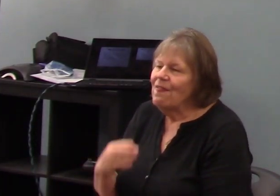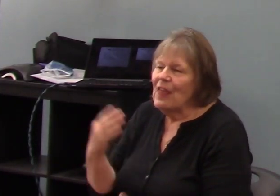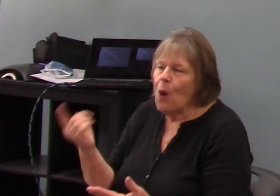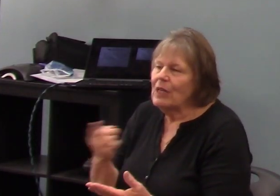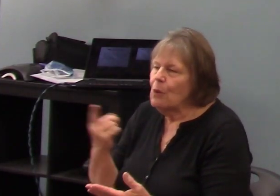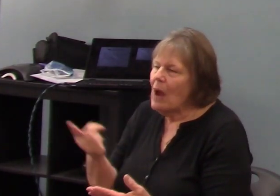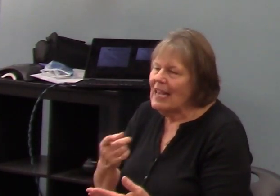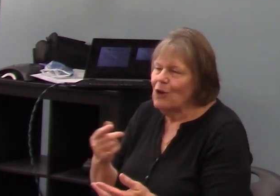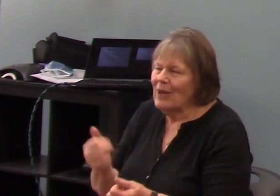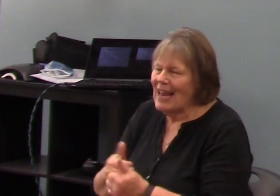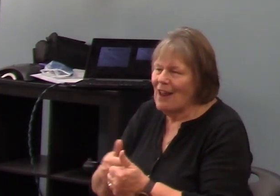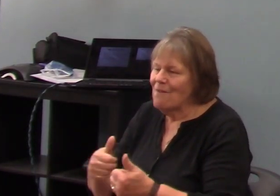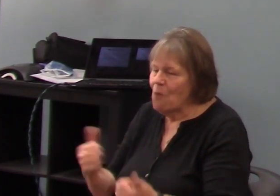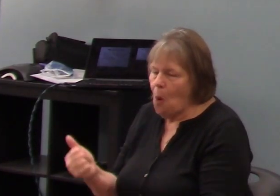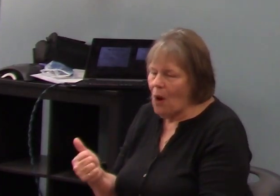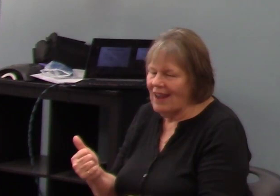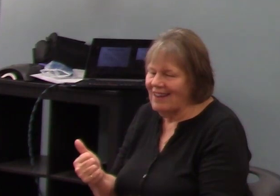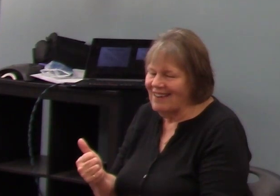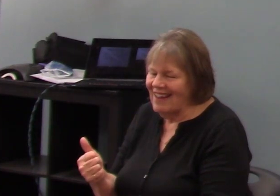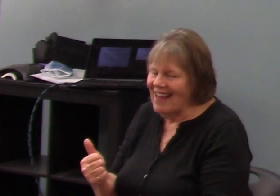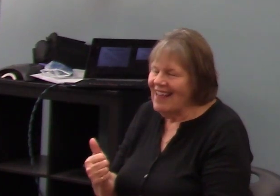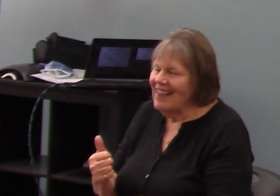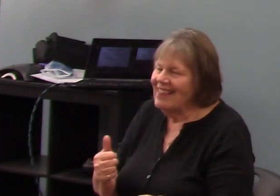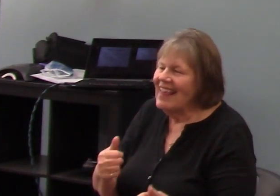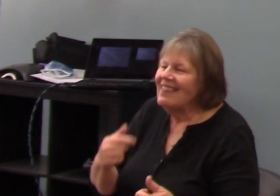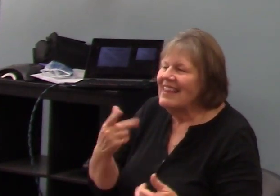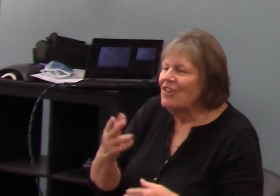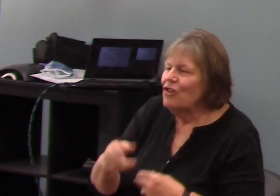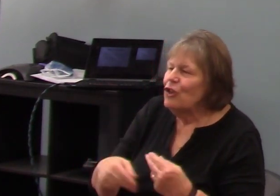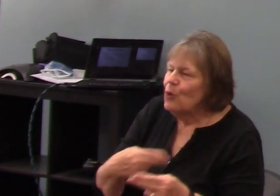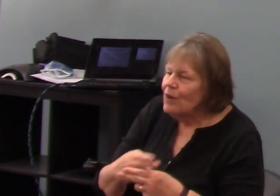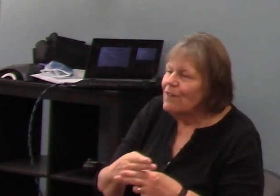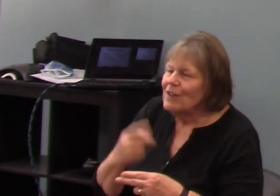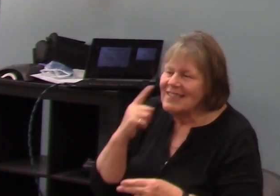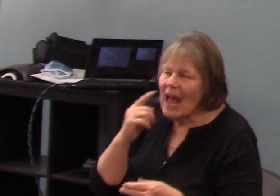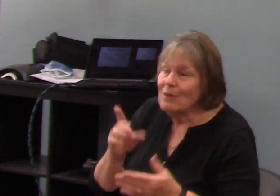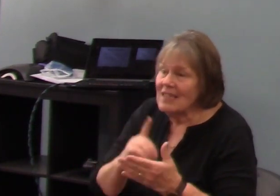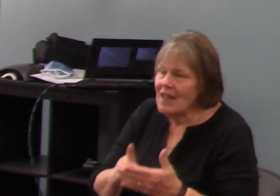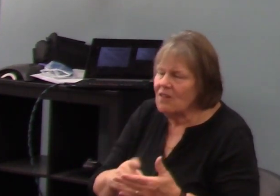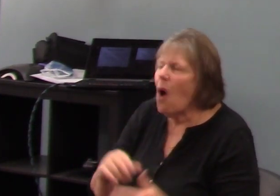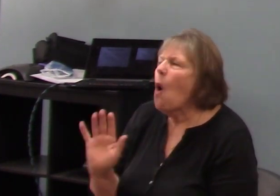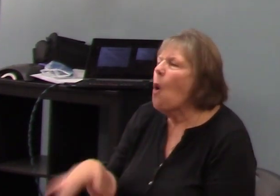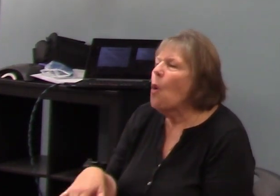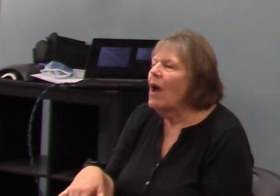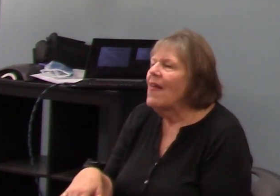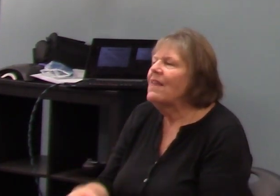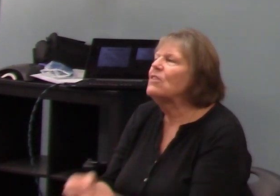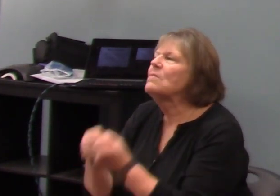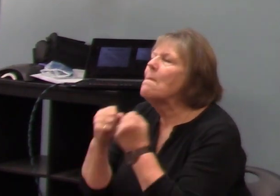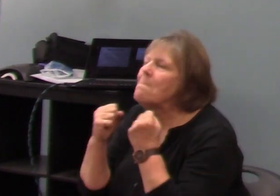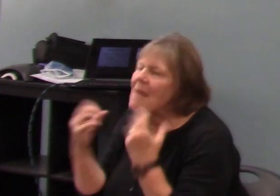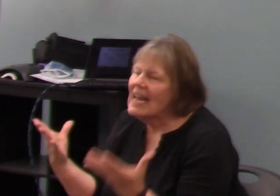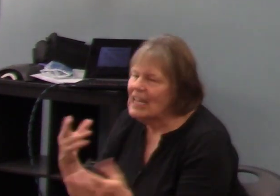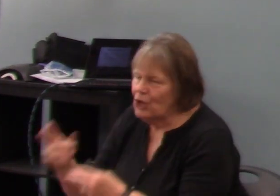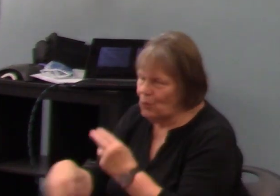that this universe sounds designed is if there's already an infinite number of universes, and one of them would just happen to look like